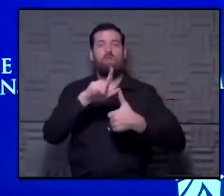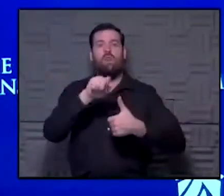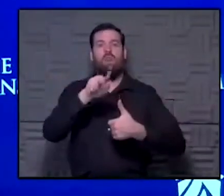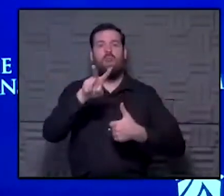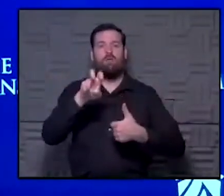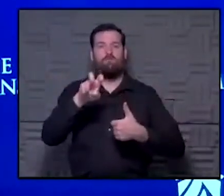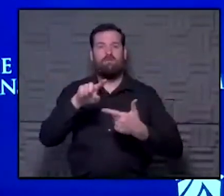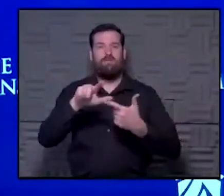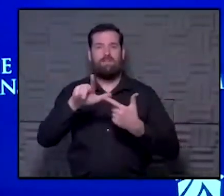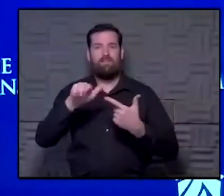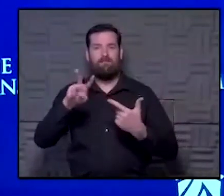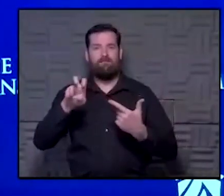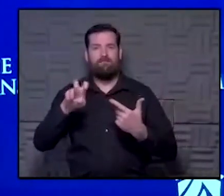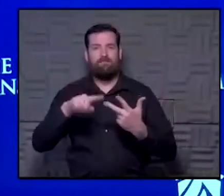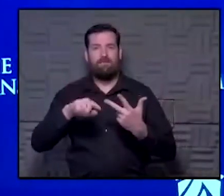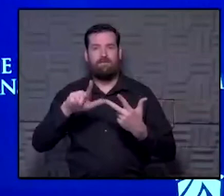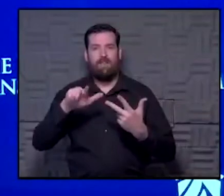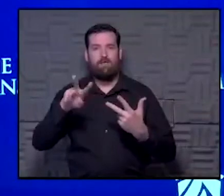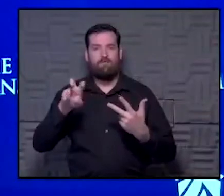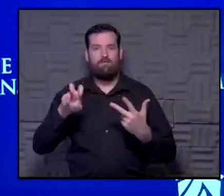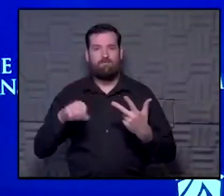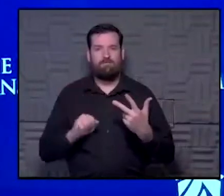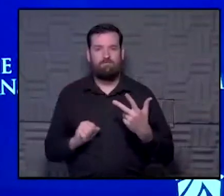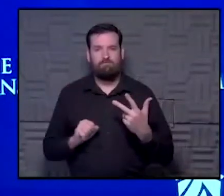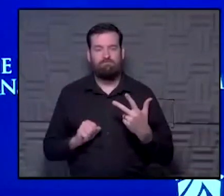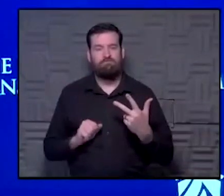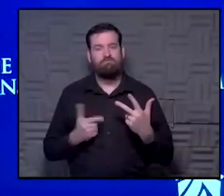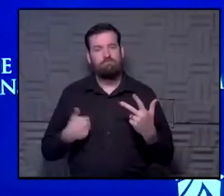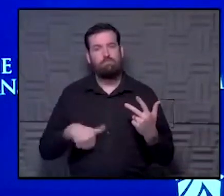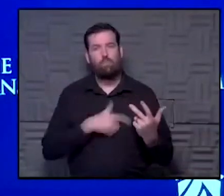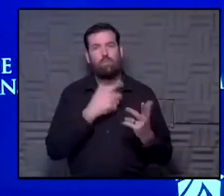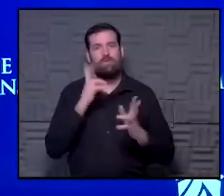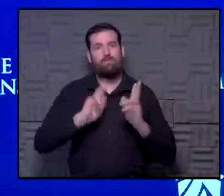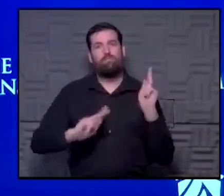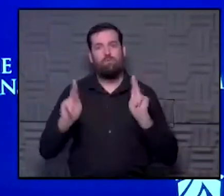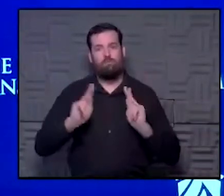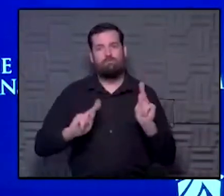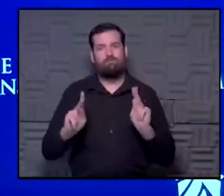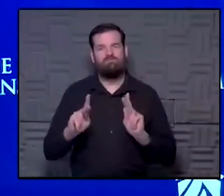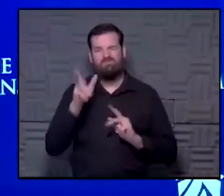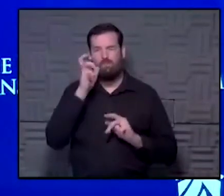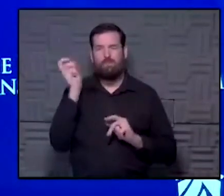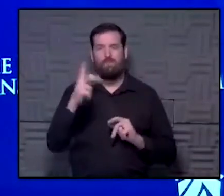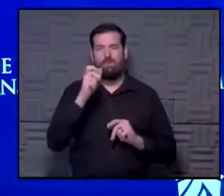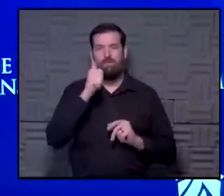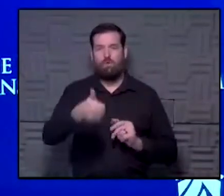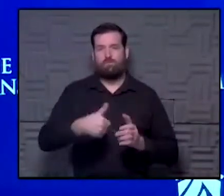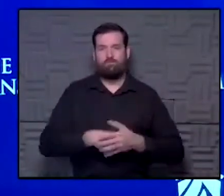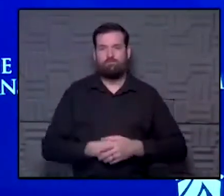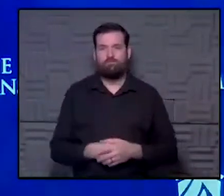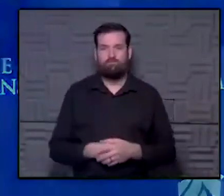love, love. We the people. We'll be back with you tomorrow.